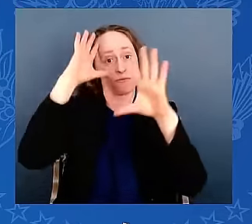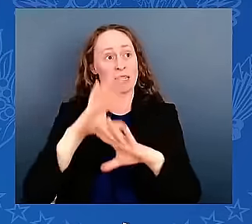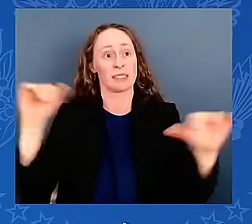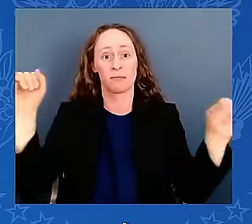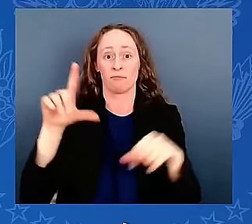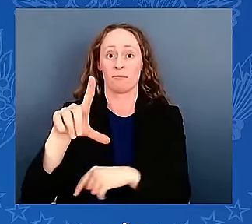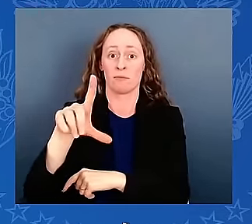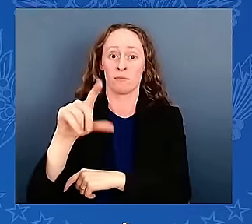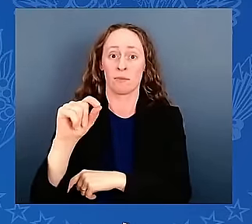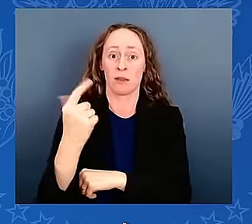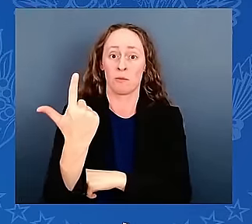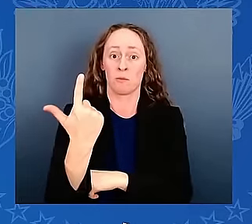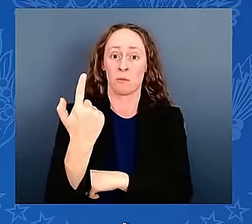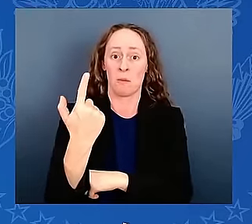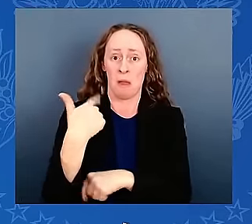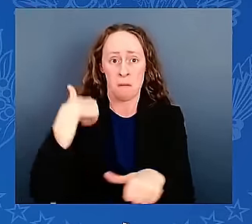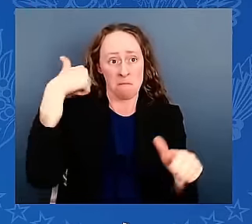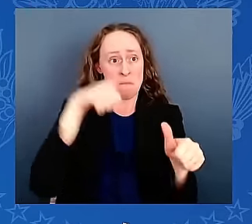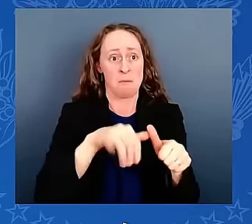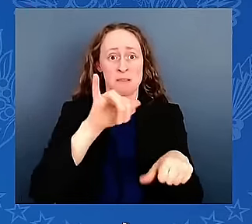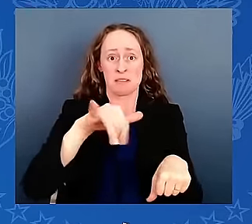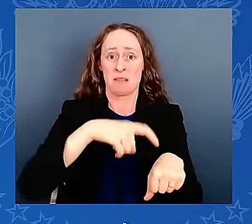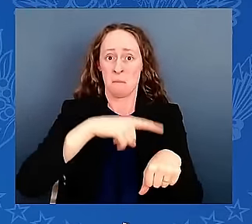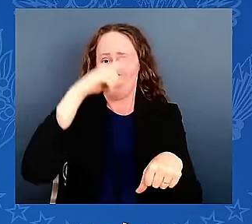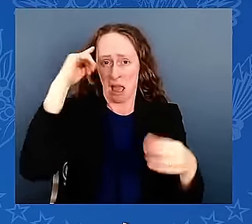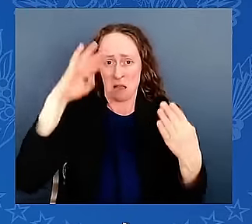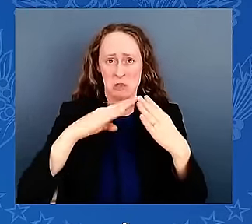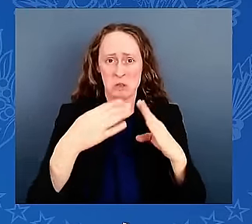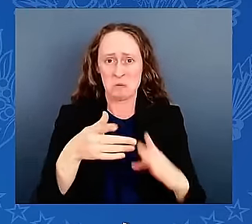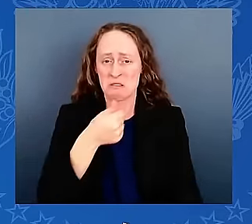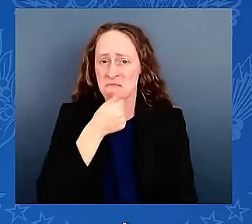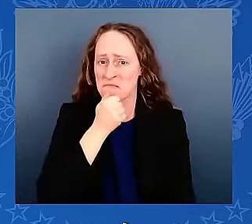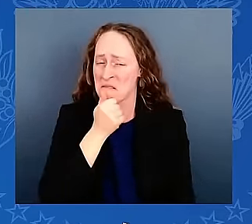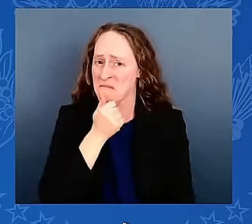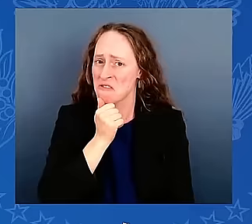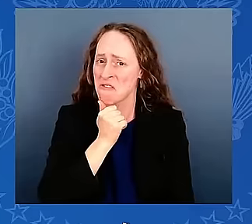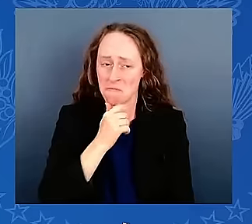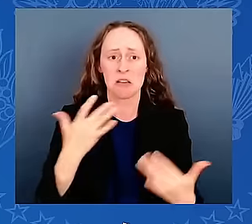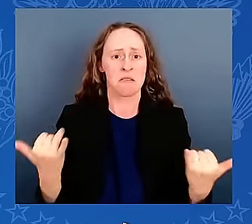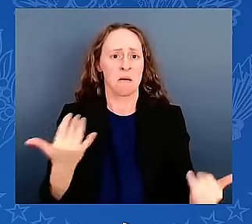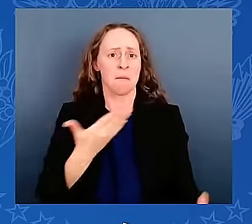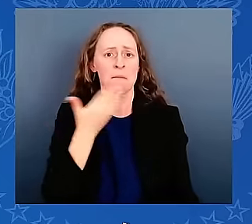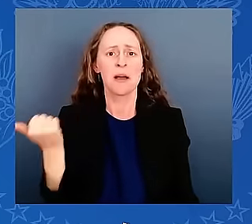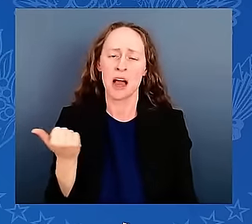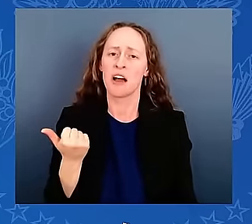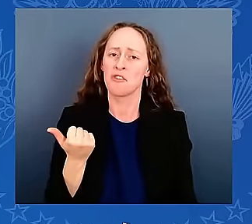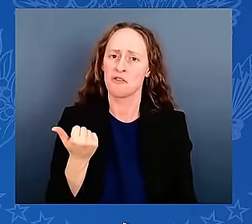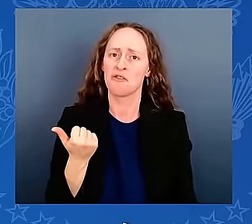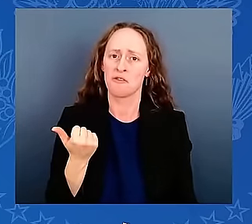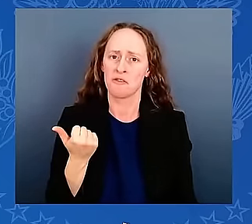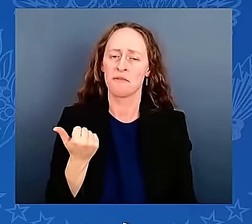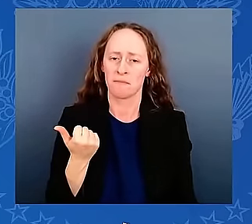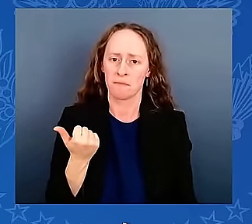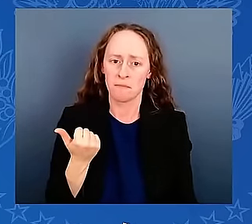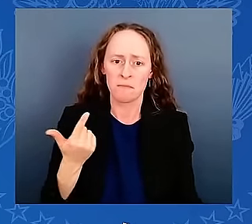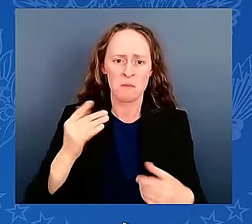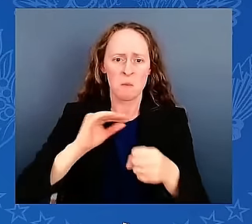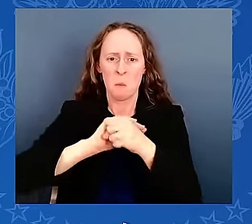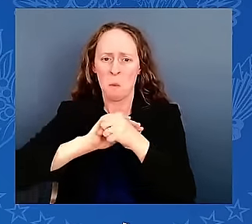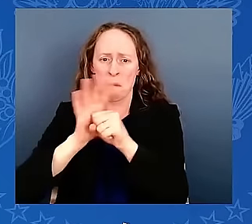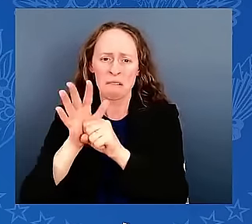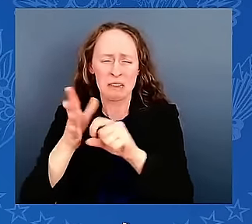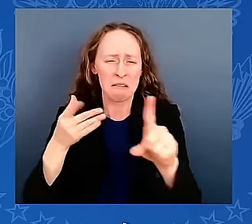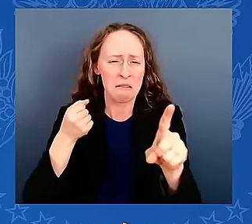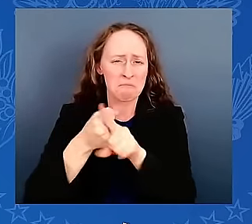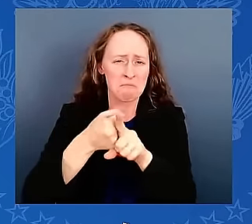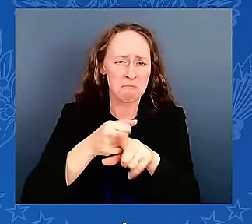to go. COVID no longer controls our lives. Our economy is not figuratively, literally, the strongest